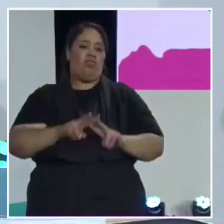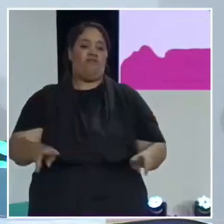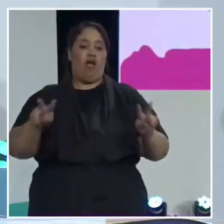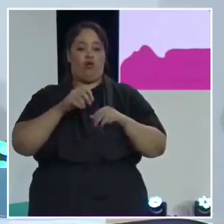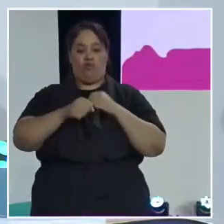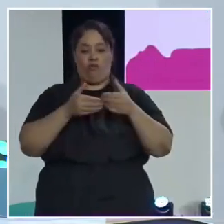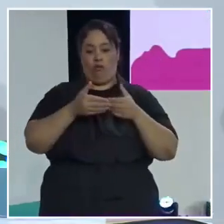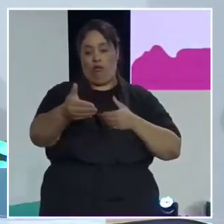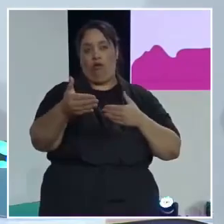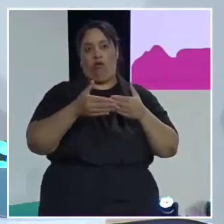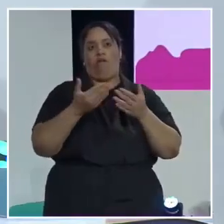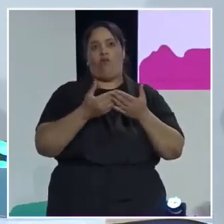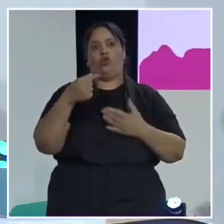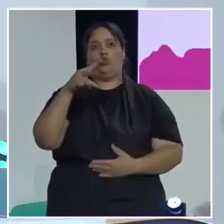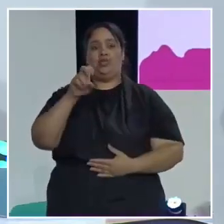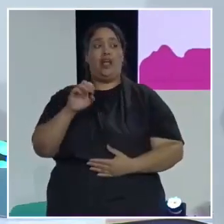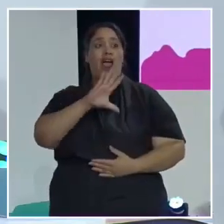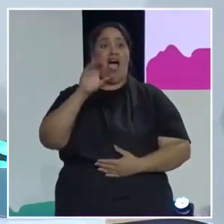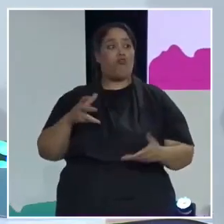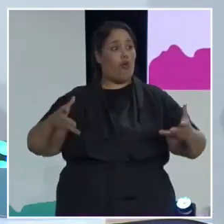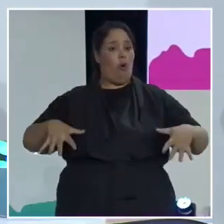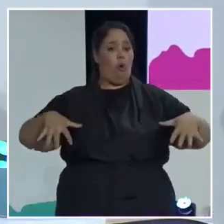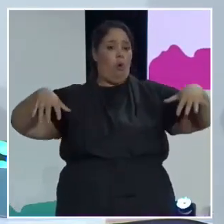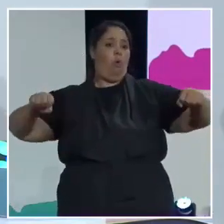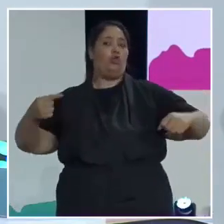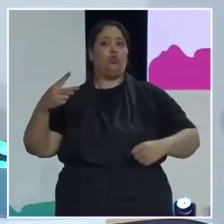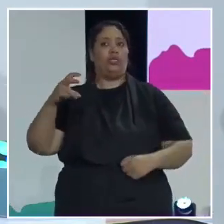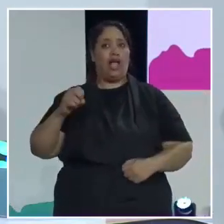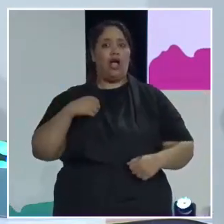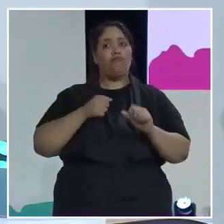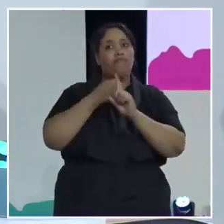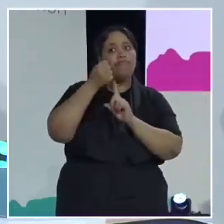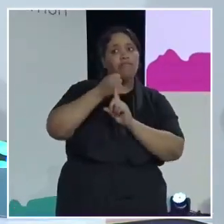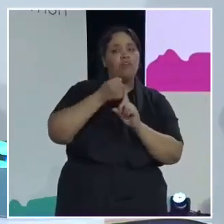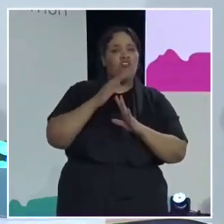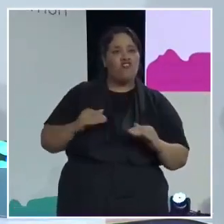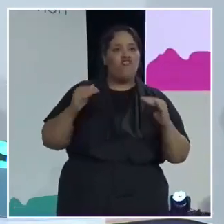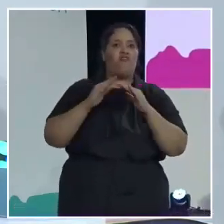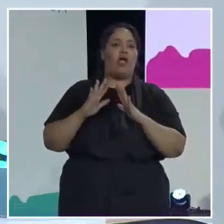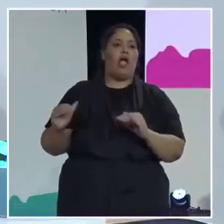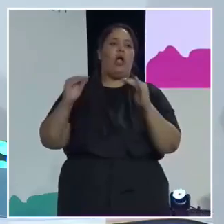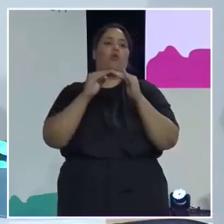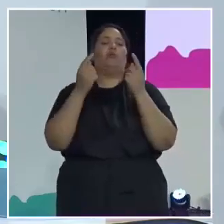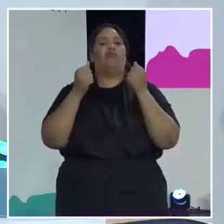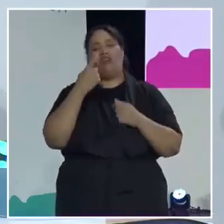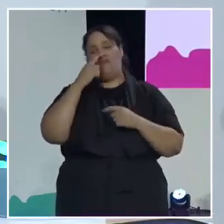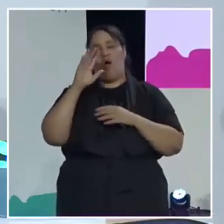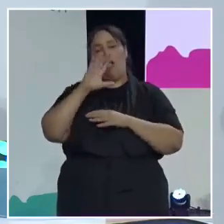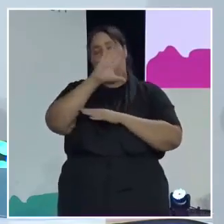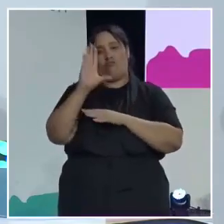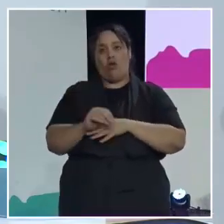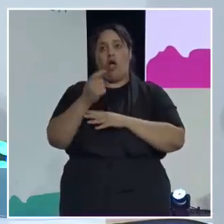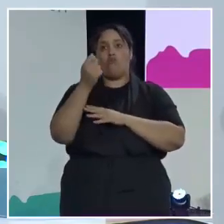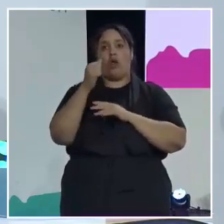G20 and Africa's year hosting the G20, and push for fairer, equitable financing for Africa that is priced